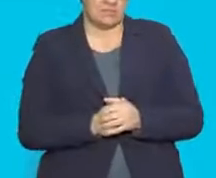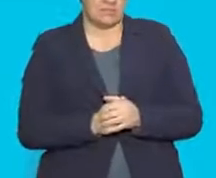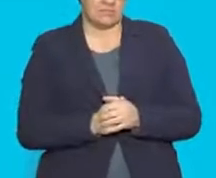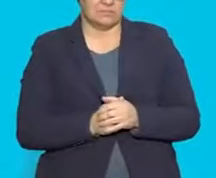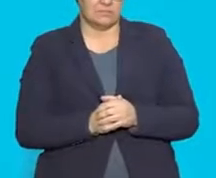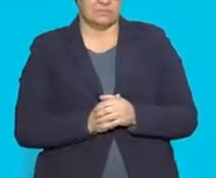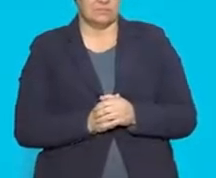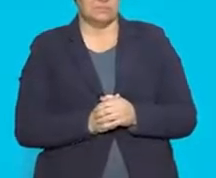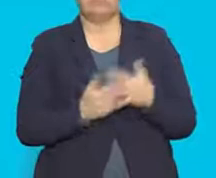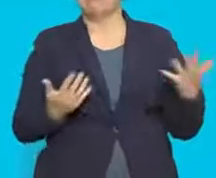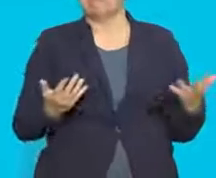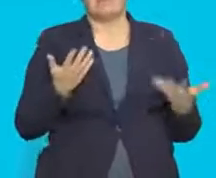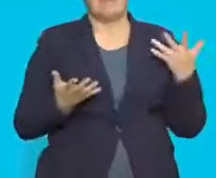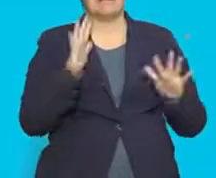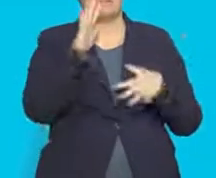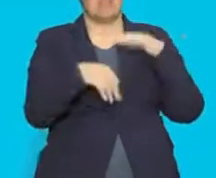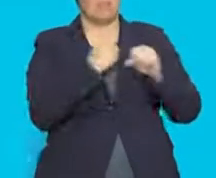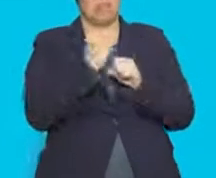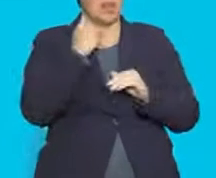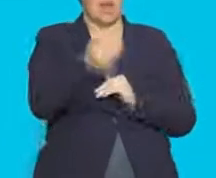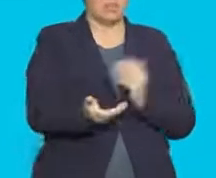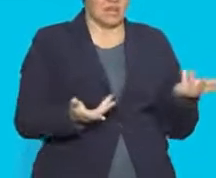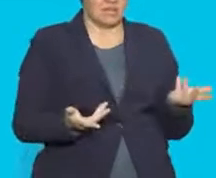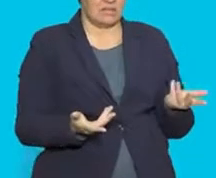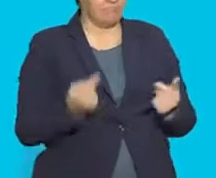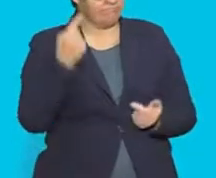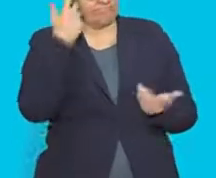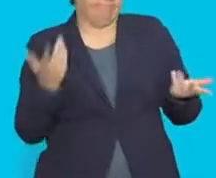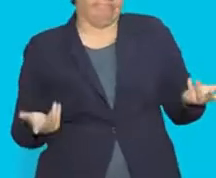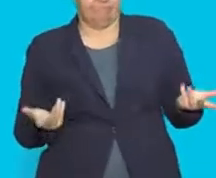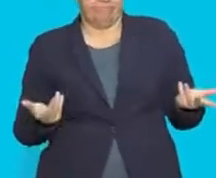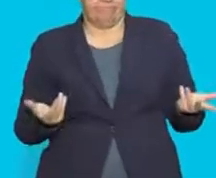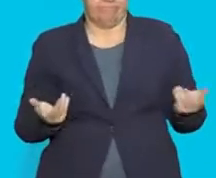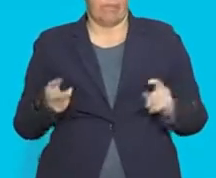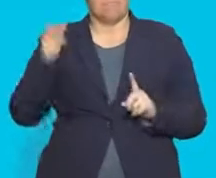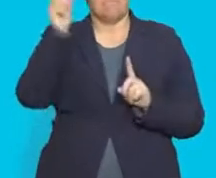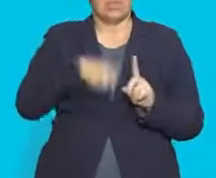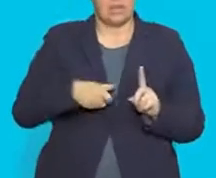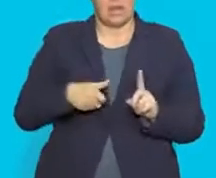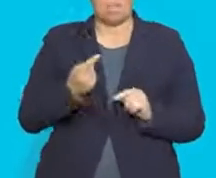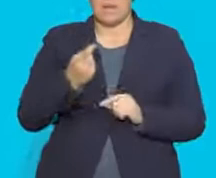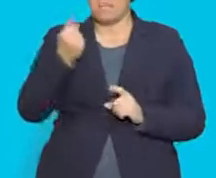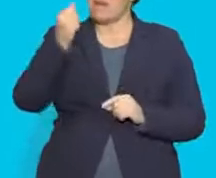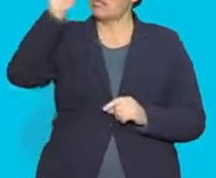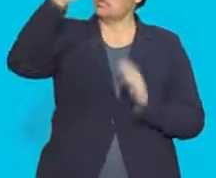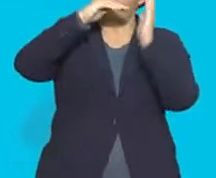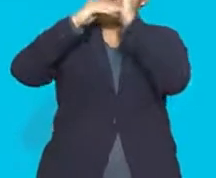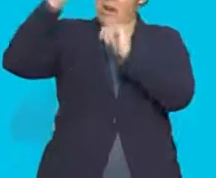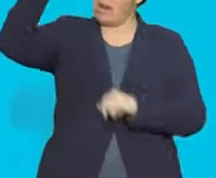But after, let's say, maybe 10 years, you will think this person will have